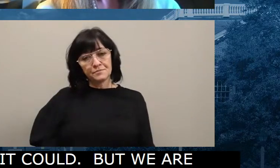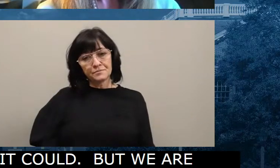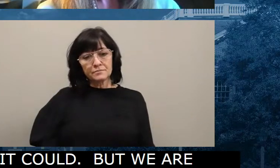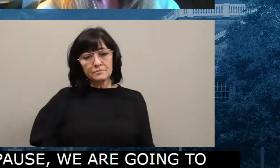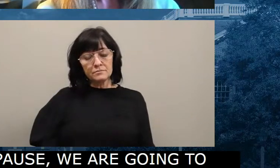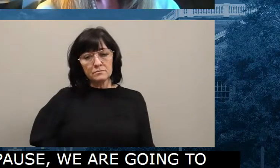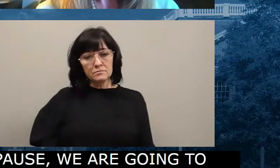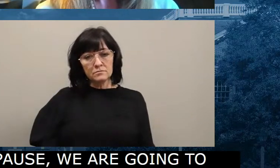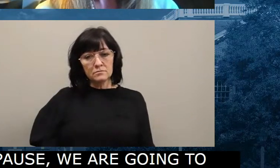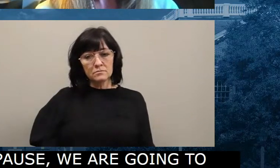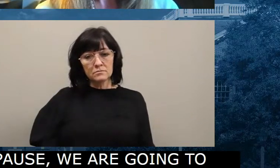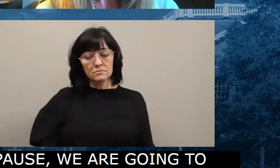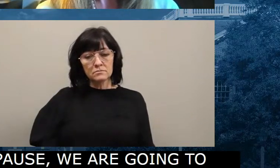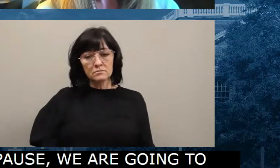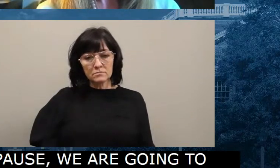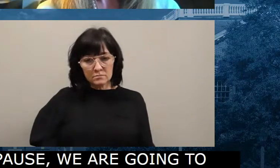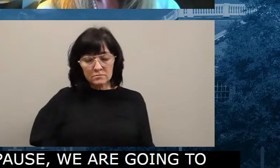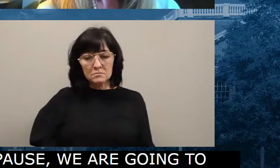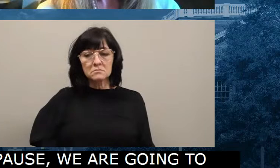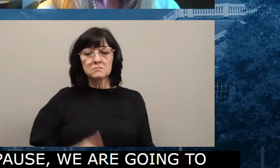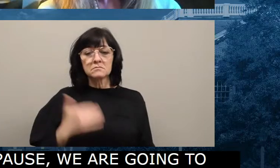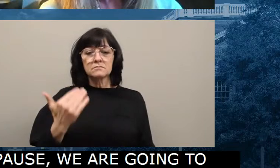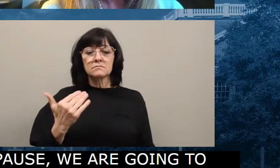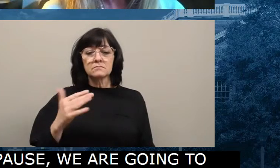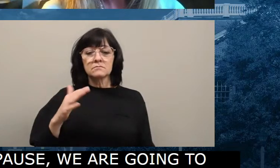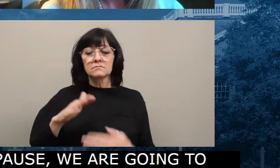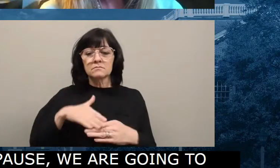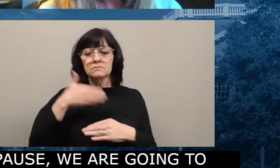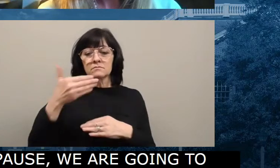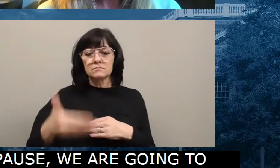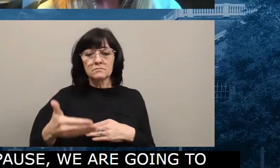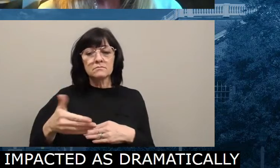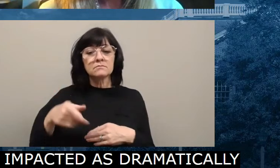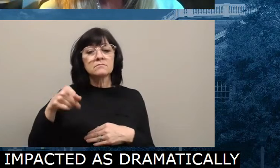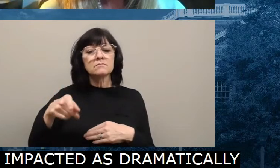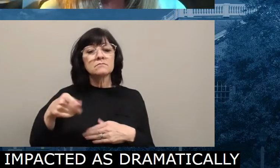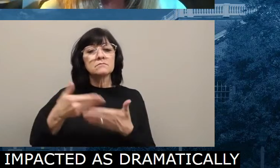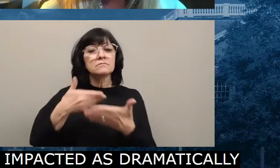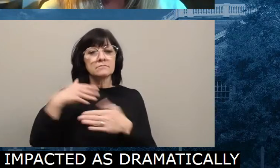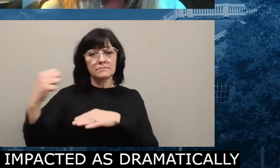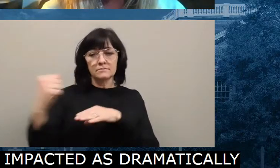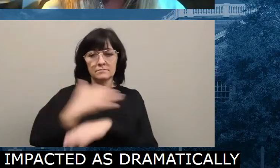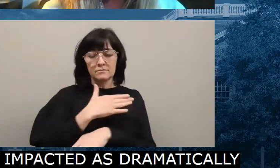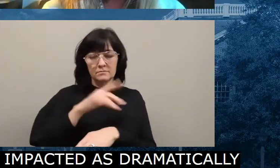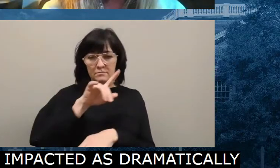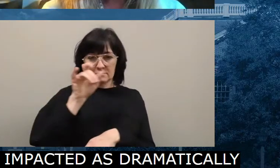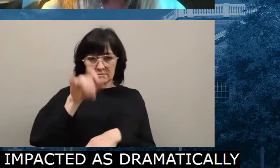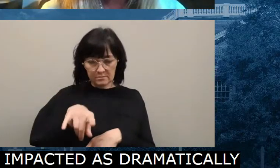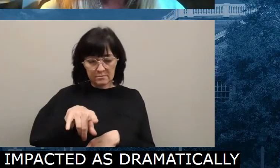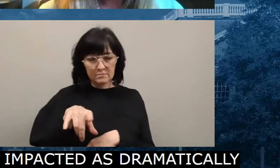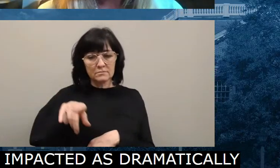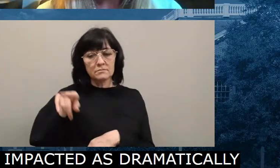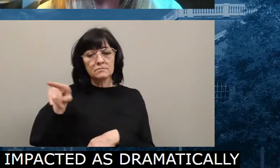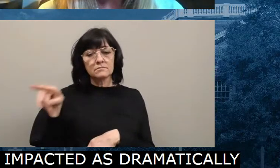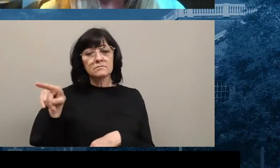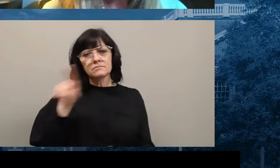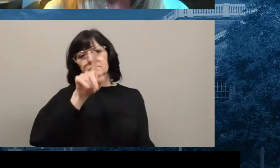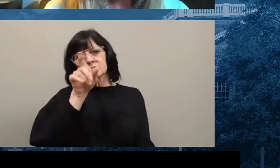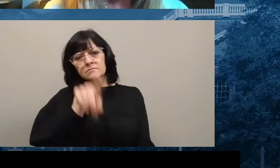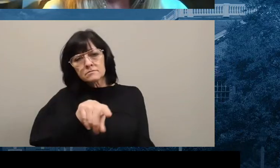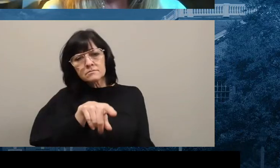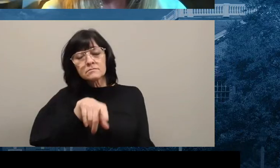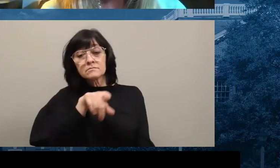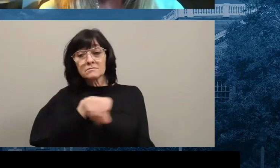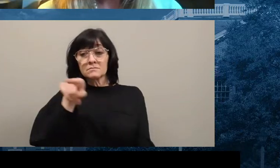All right, next we'll move to our pre-submitted questions. The first question's from Laura Walter at Coastal Point. She asks, if the Delaware